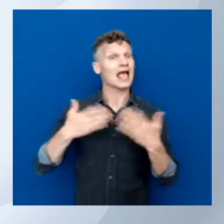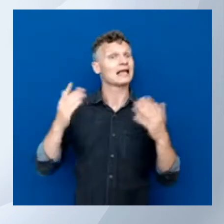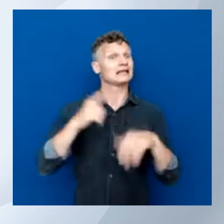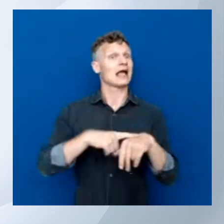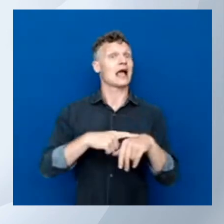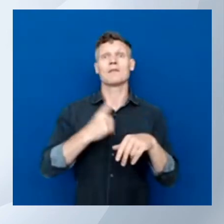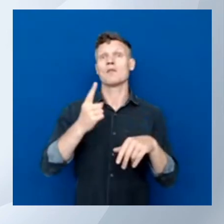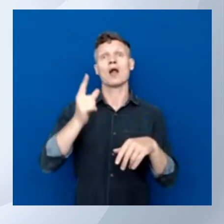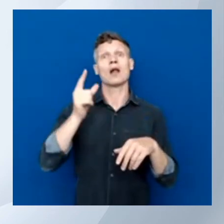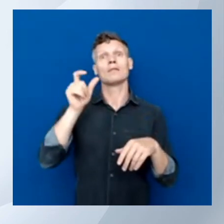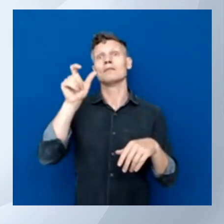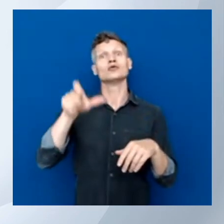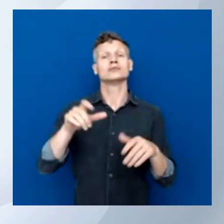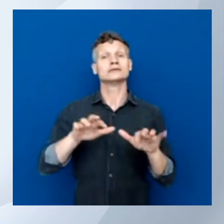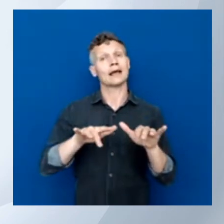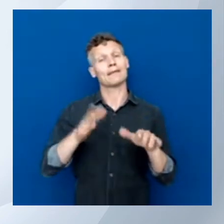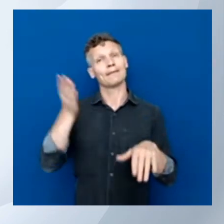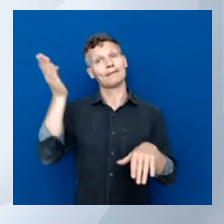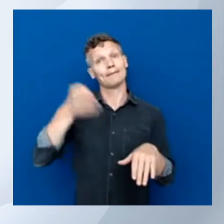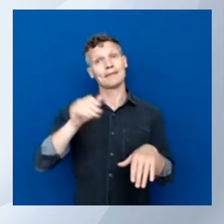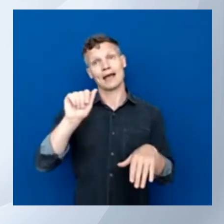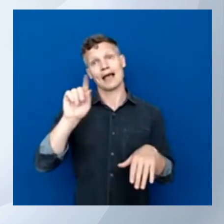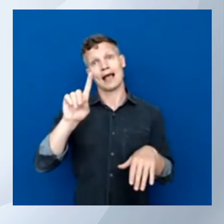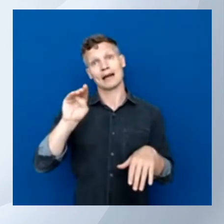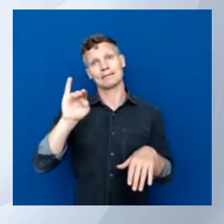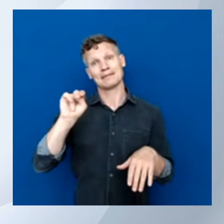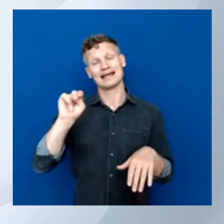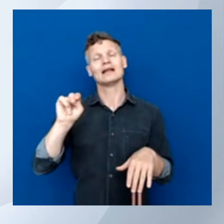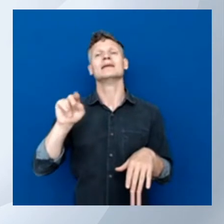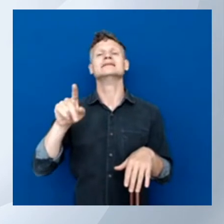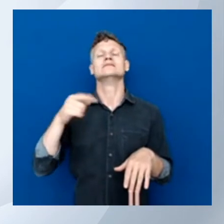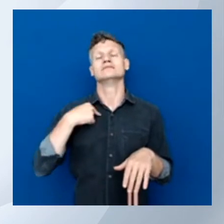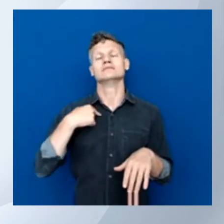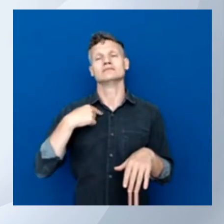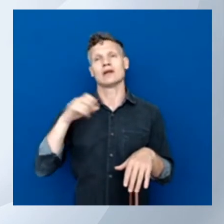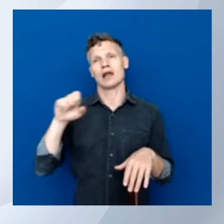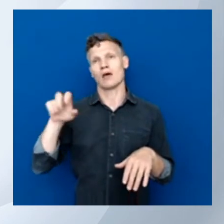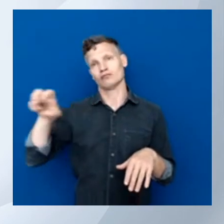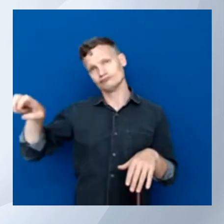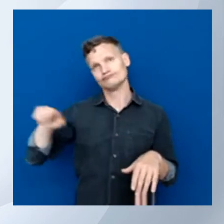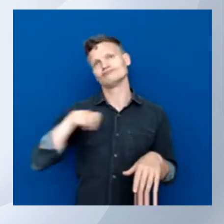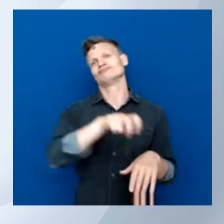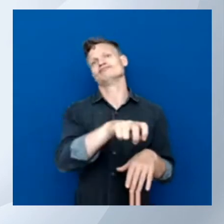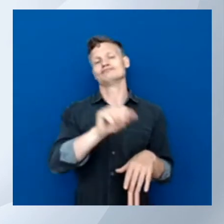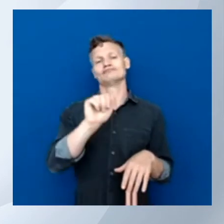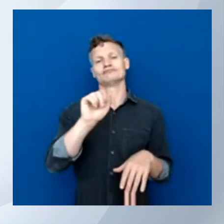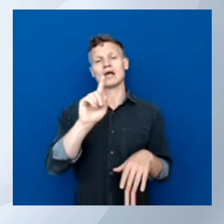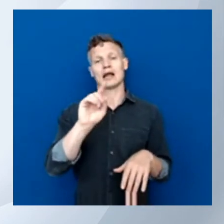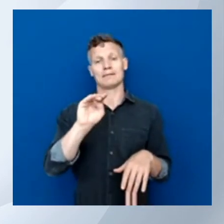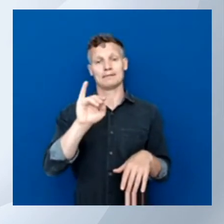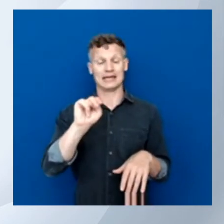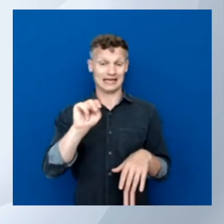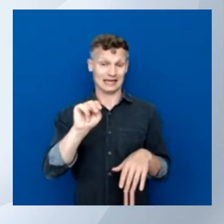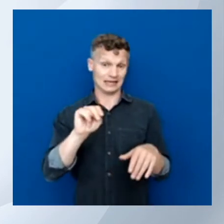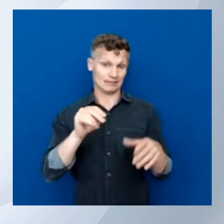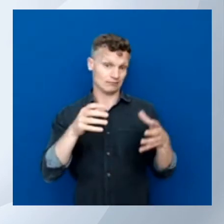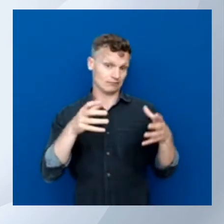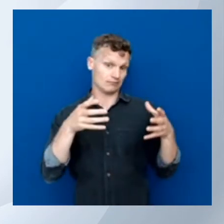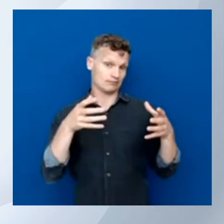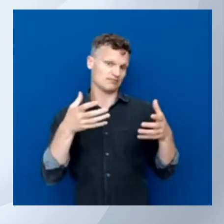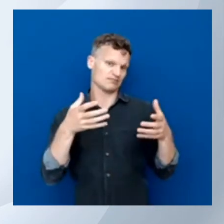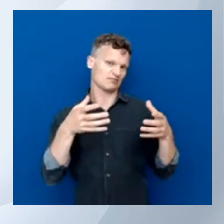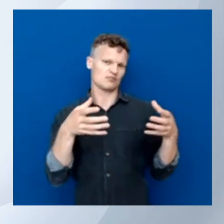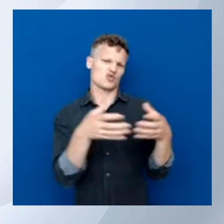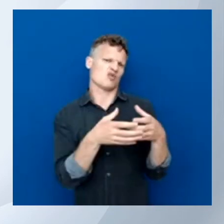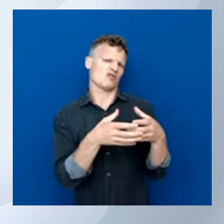/admin/something, I then want to use the admin pool. That means it's only going to go to the admin backend pool